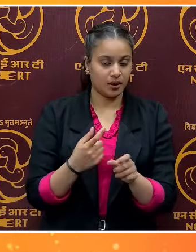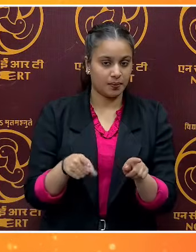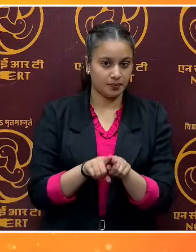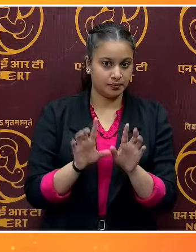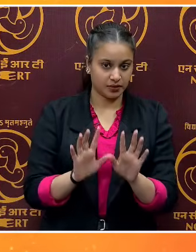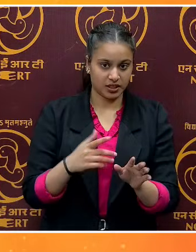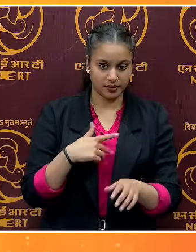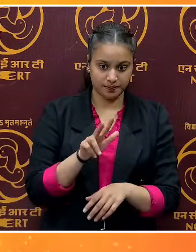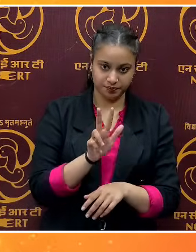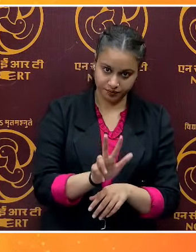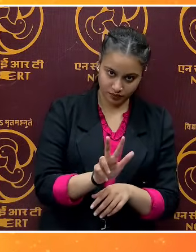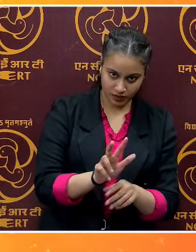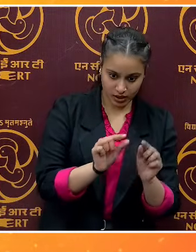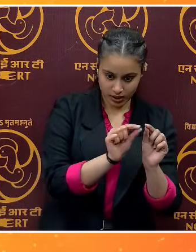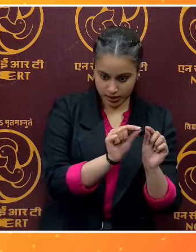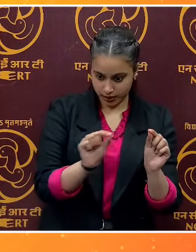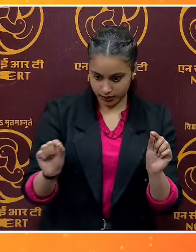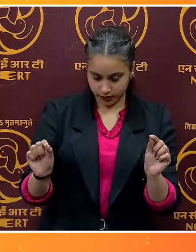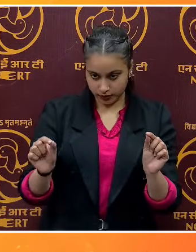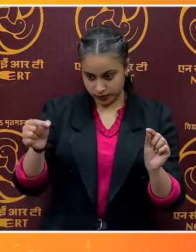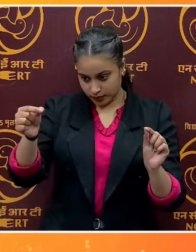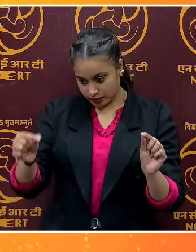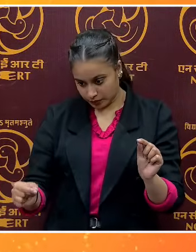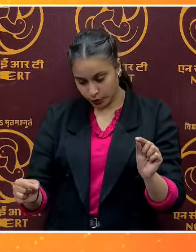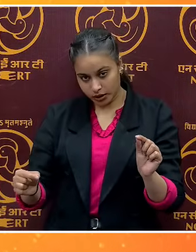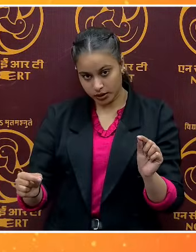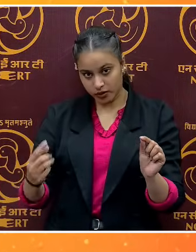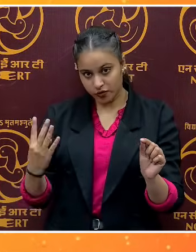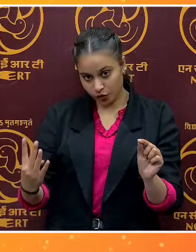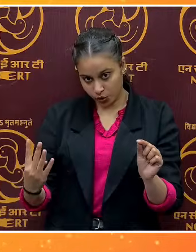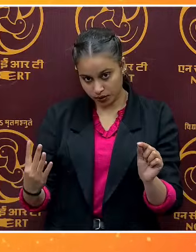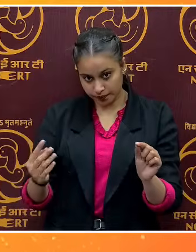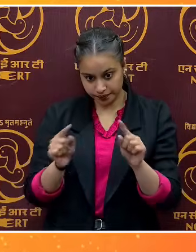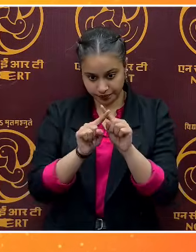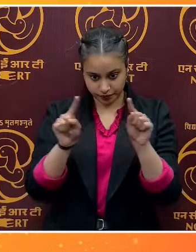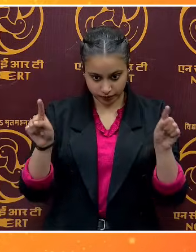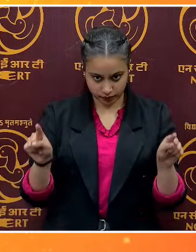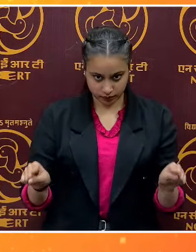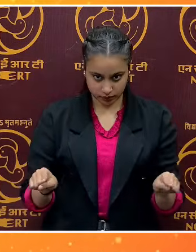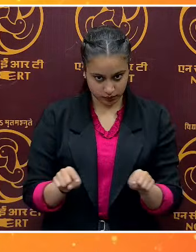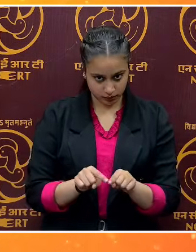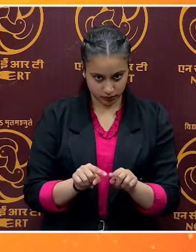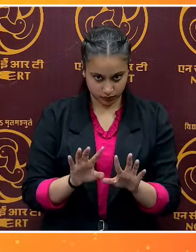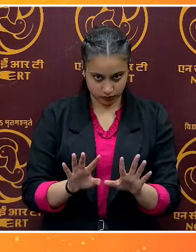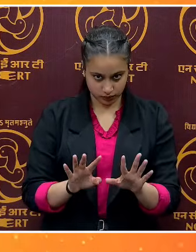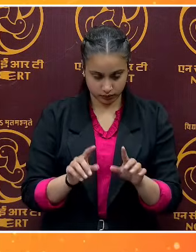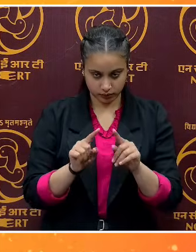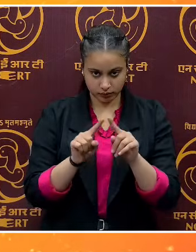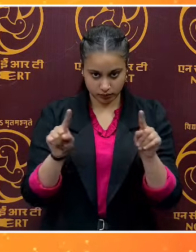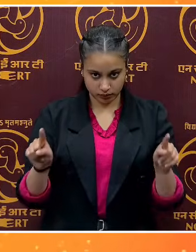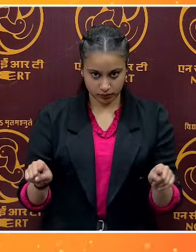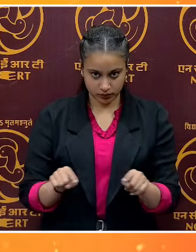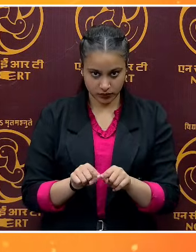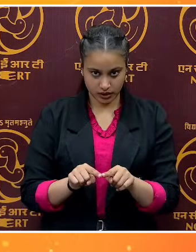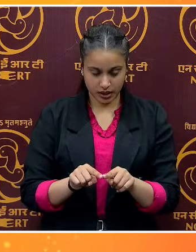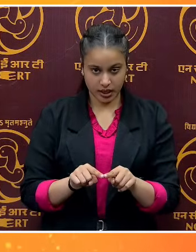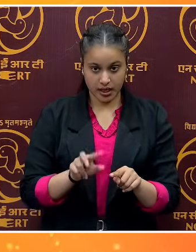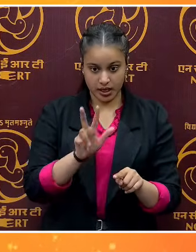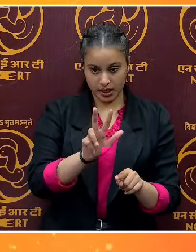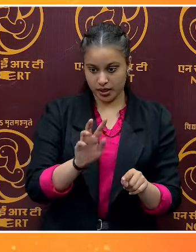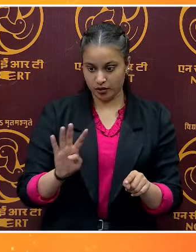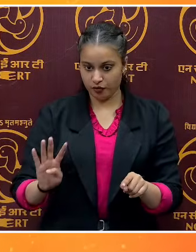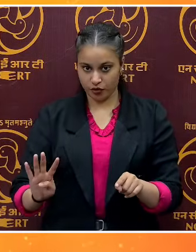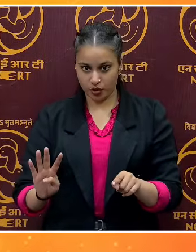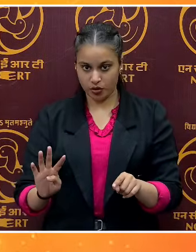as 8 centimeters and width as 4 centimeters. Okay, breadth is 4. Now children, we will